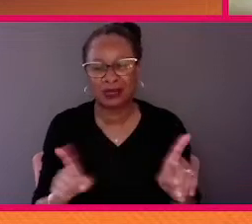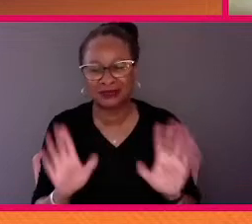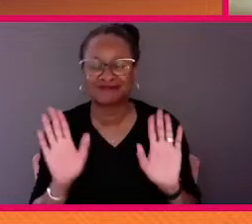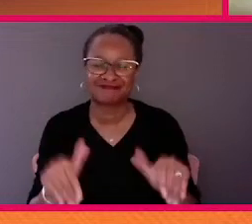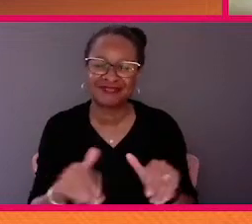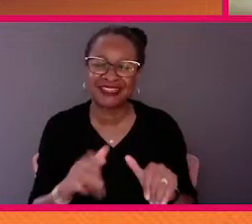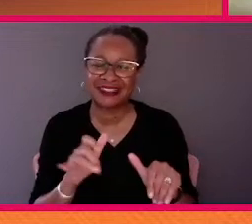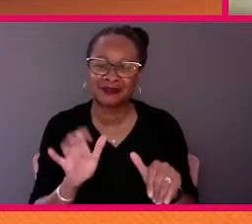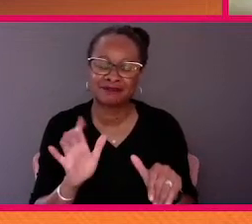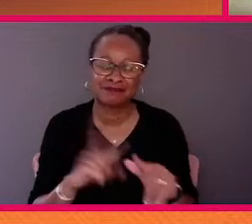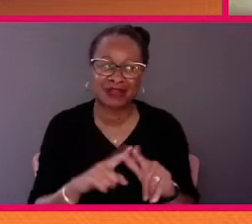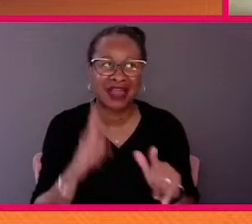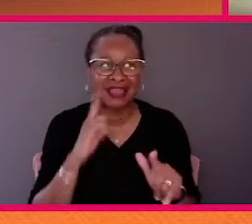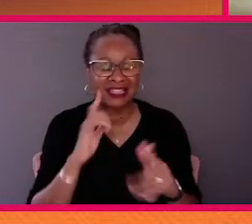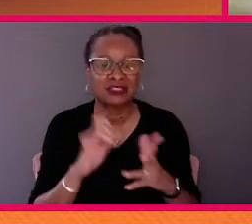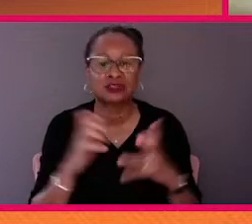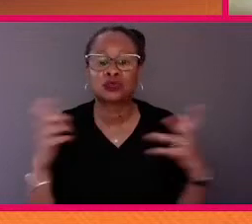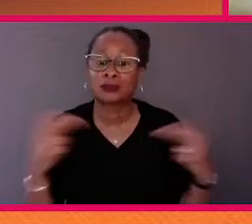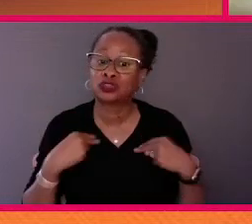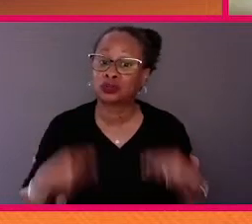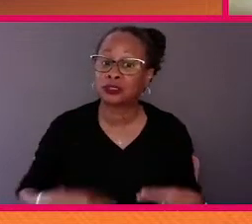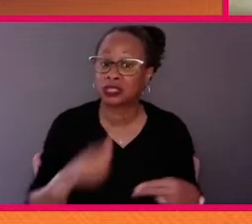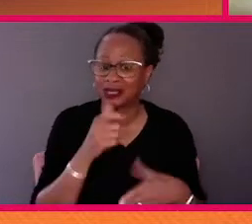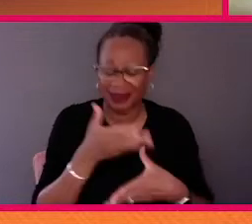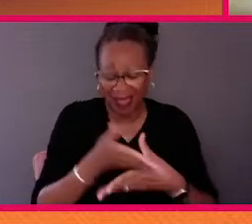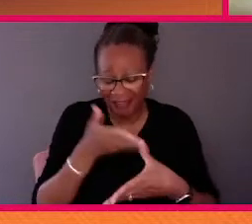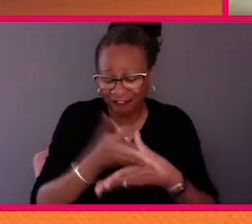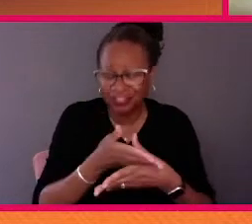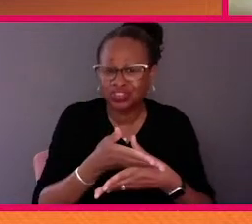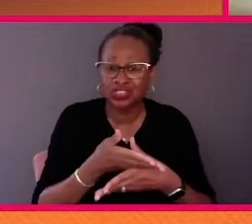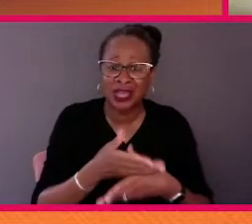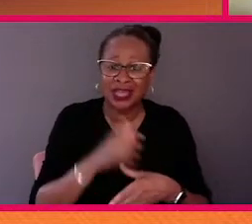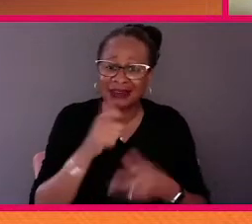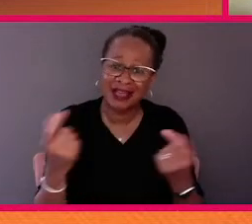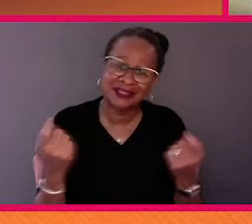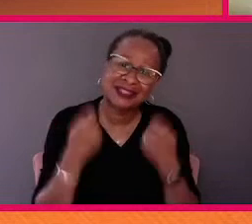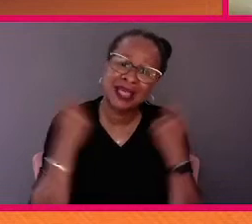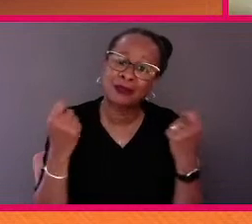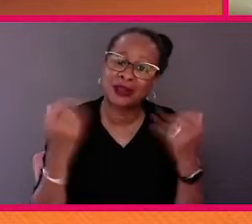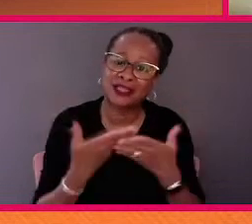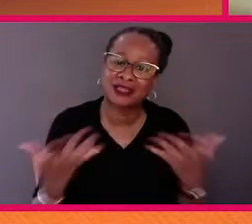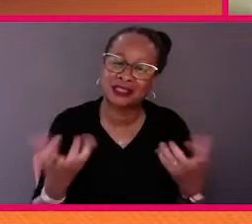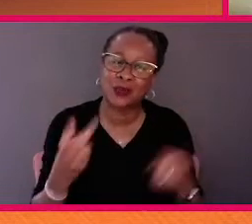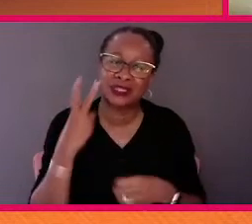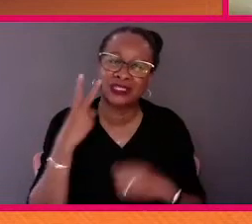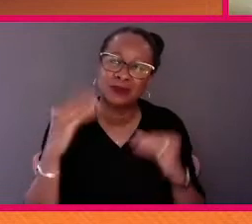there's so much humanity in average and uncelebrated things that I really want to see more of on screen.